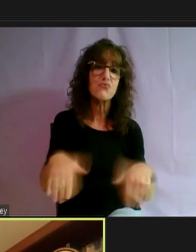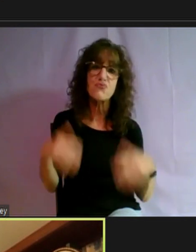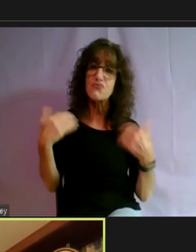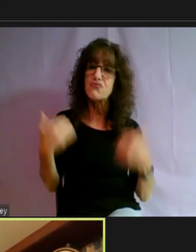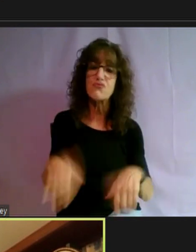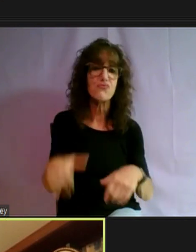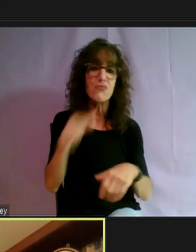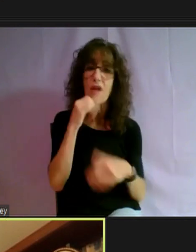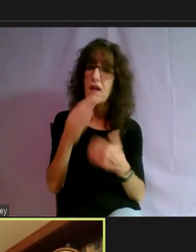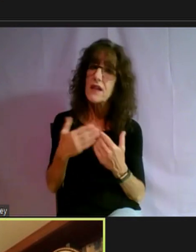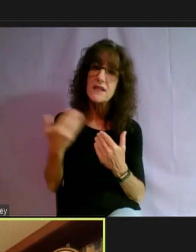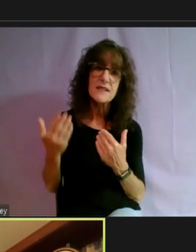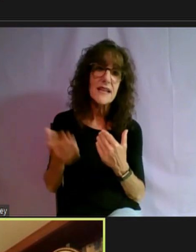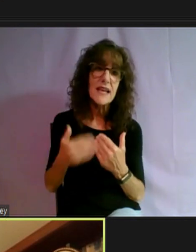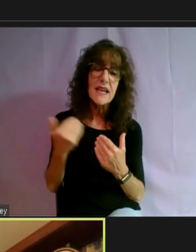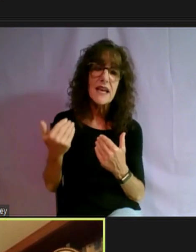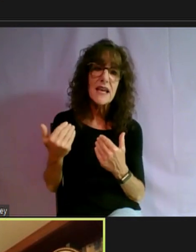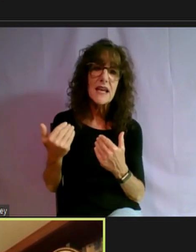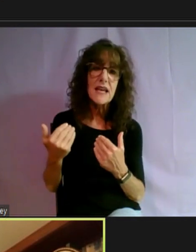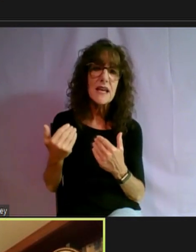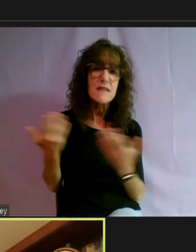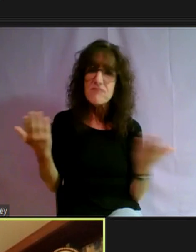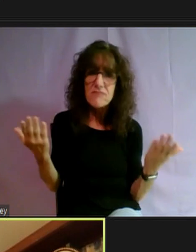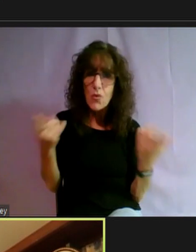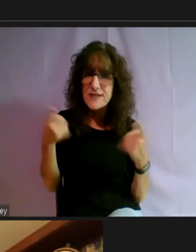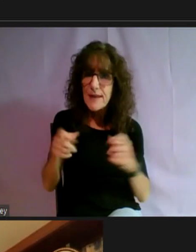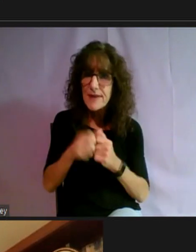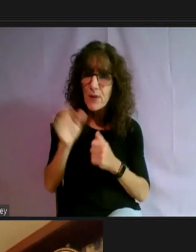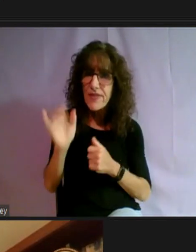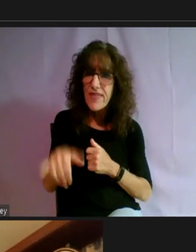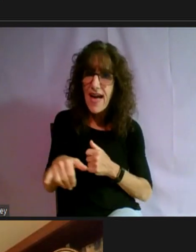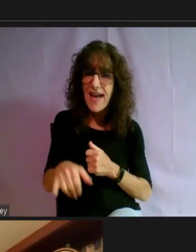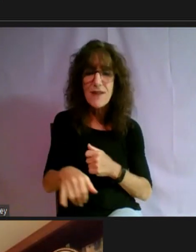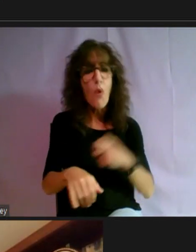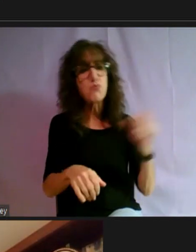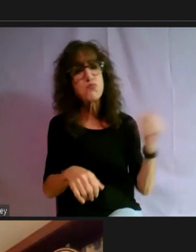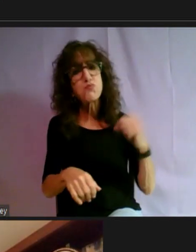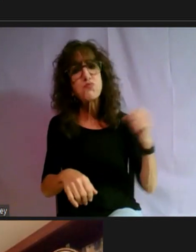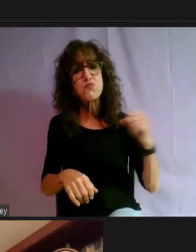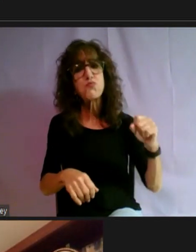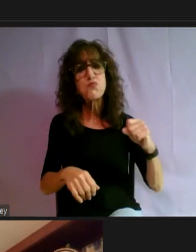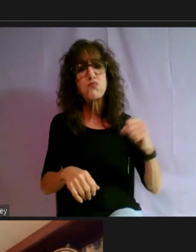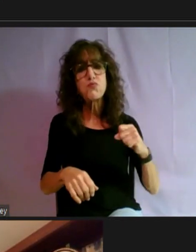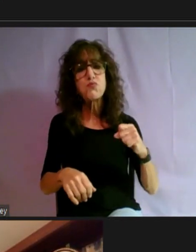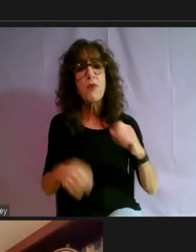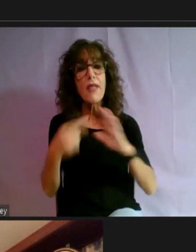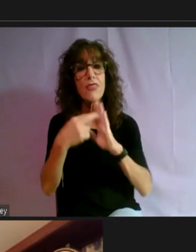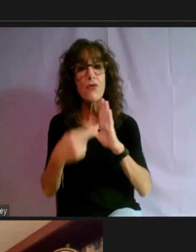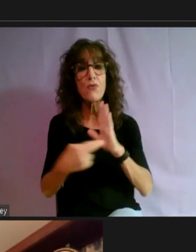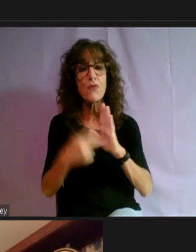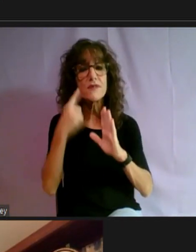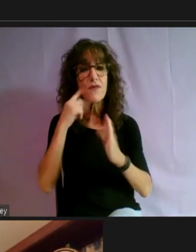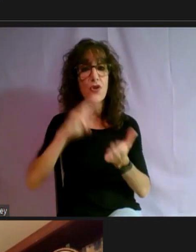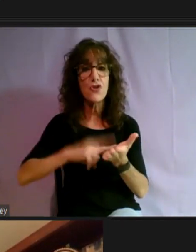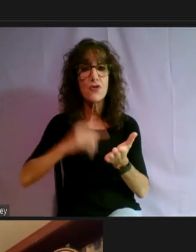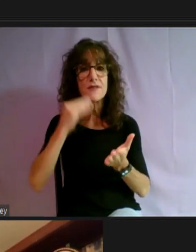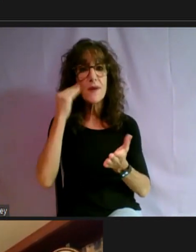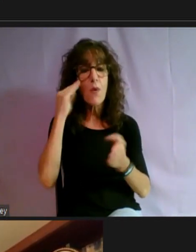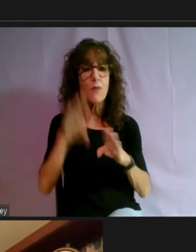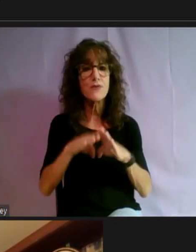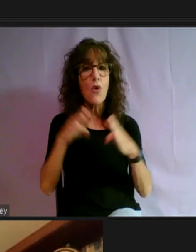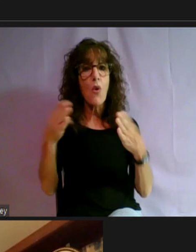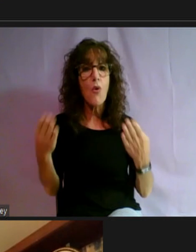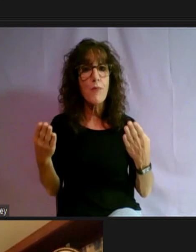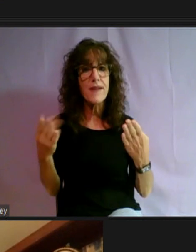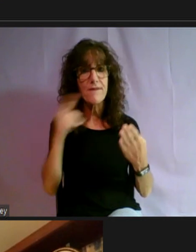not easy. So is there anything being done on that front? Yeah, so the guidelines for how nursing homes can open up to